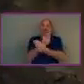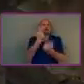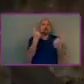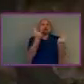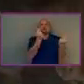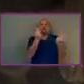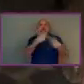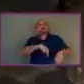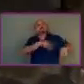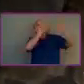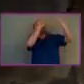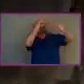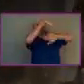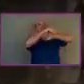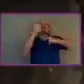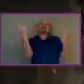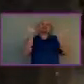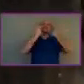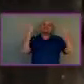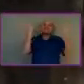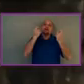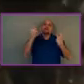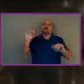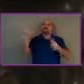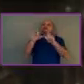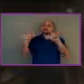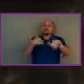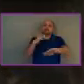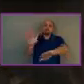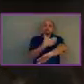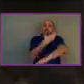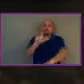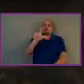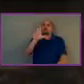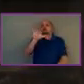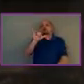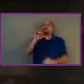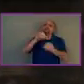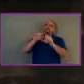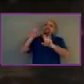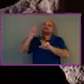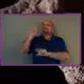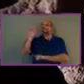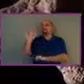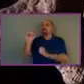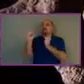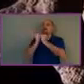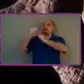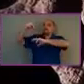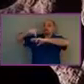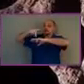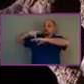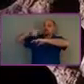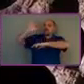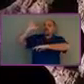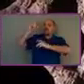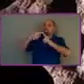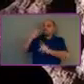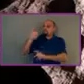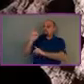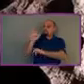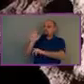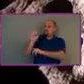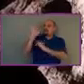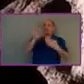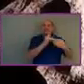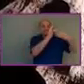the Beatles song Lucy in the Sky with Diamonds, which led to the name of the fossil. And just like the discovery of this skeleton